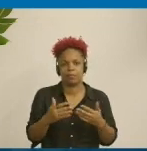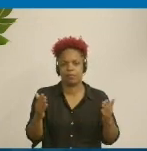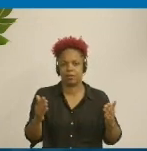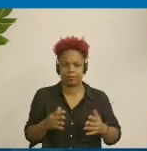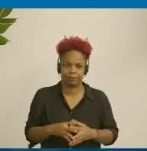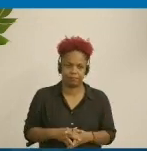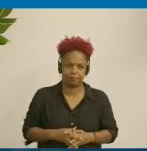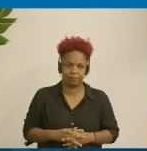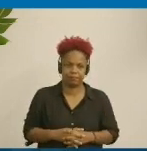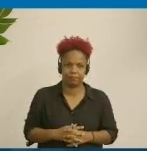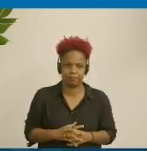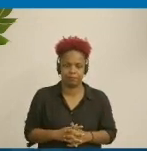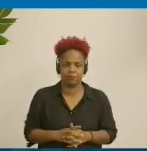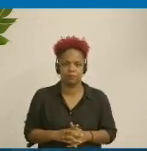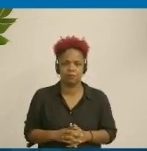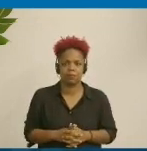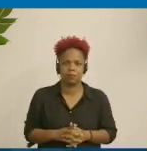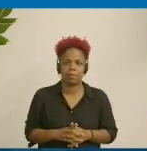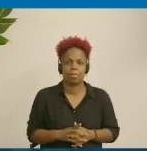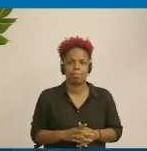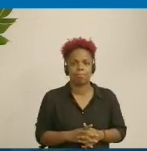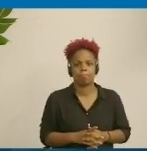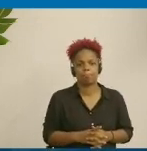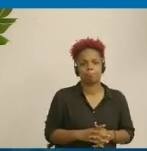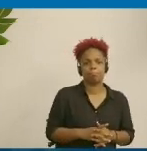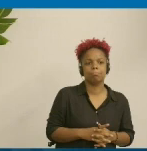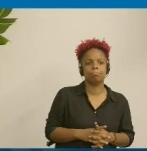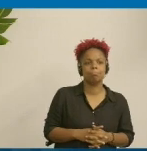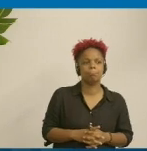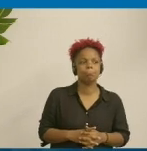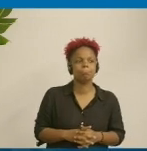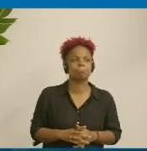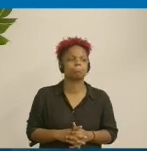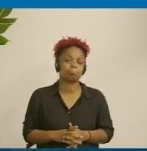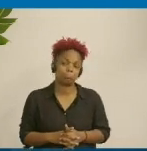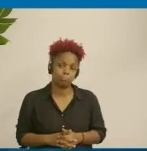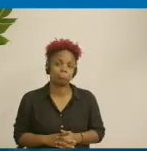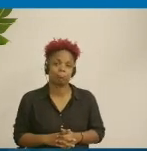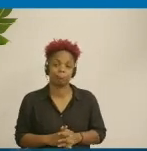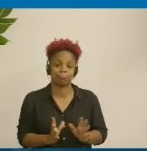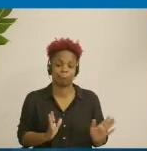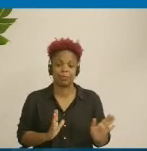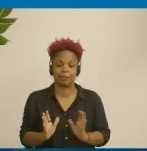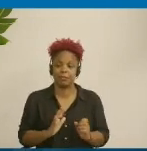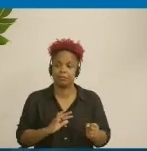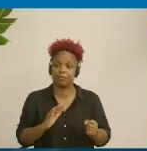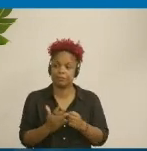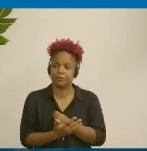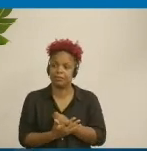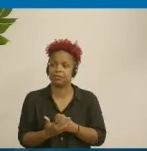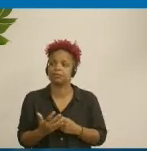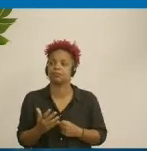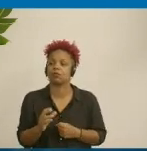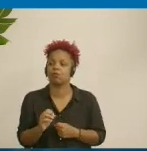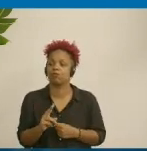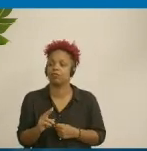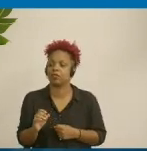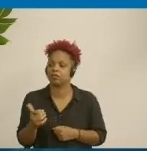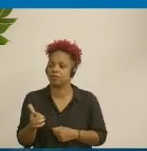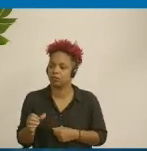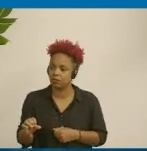it's like, during the COVID-19 pandemic, something that was always there just became more